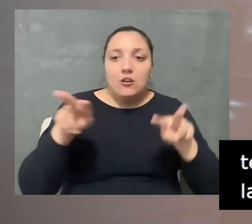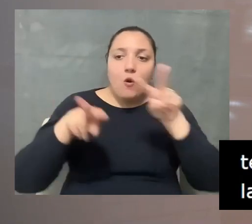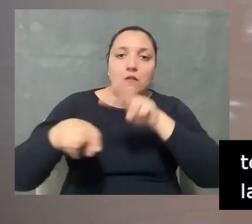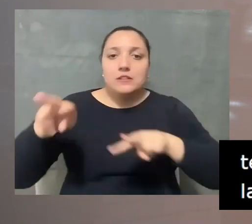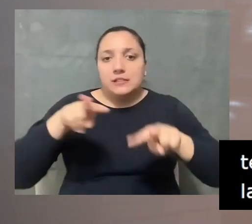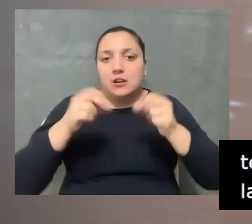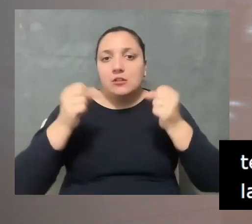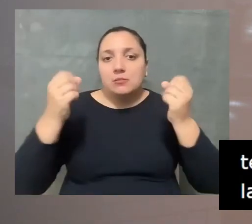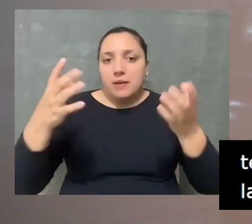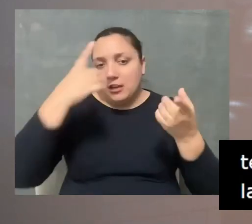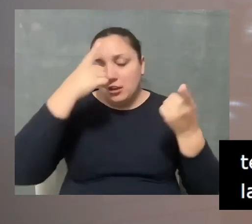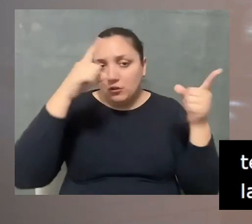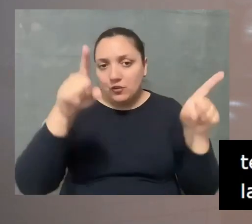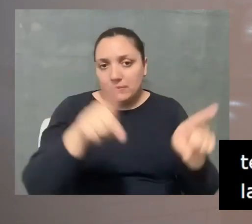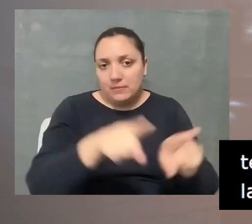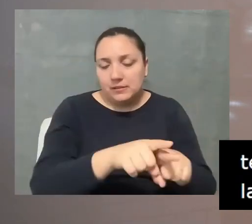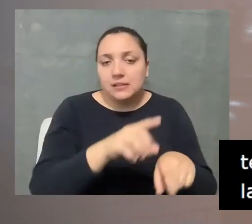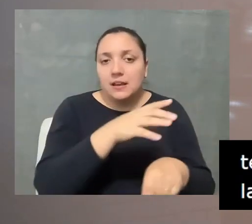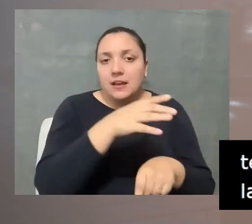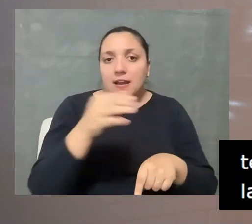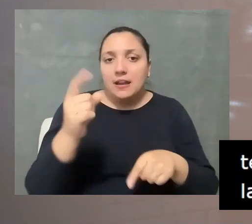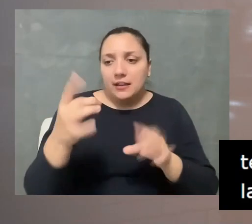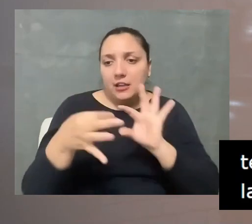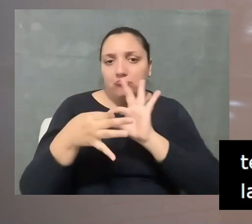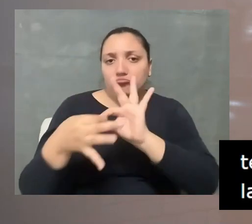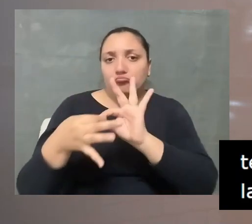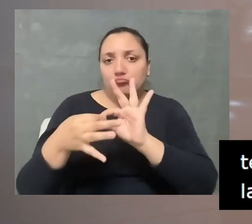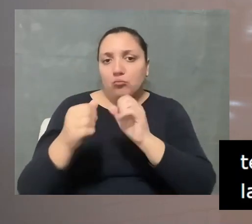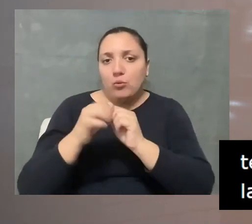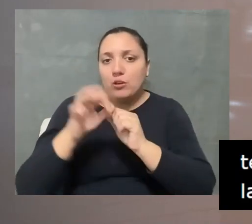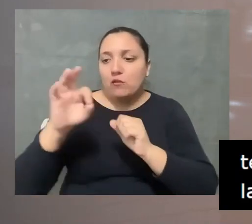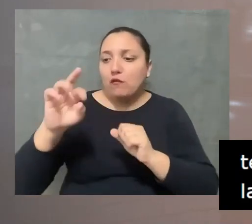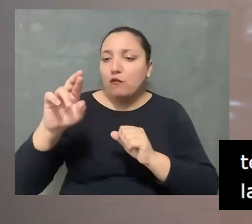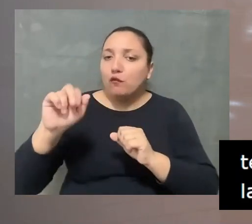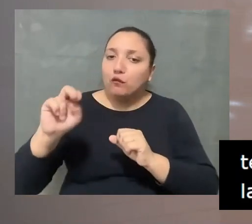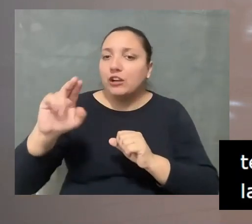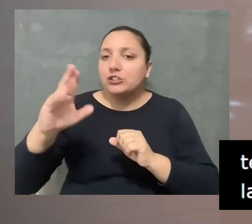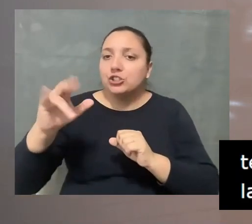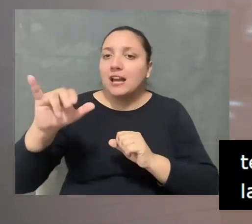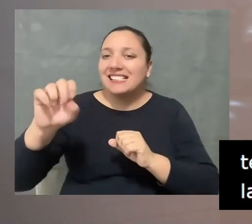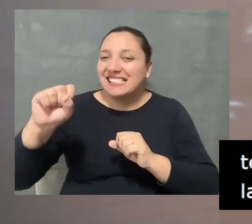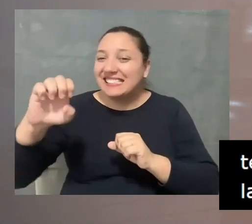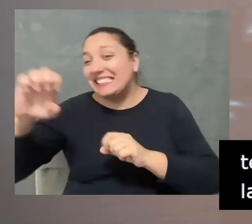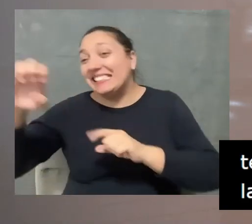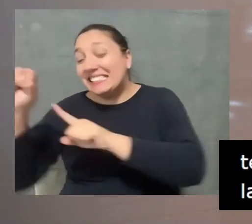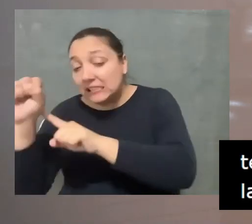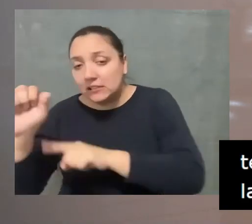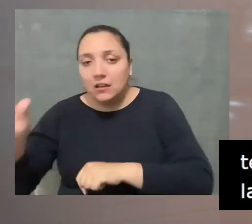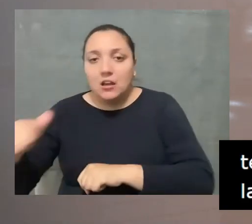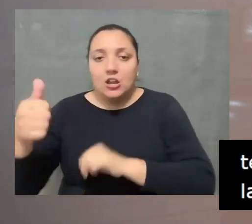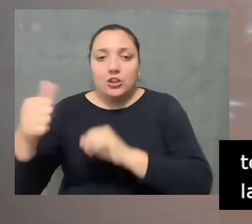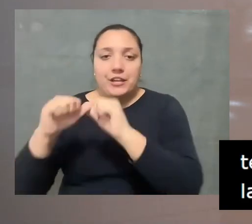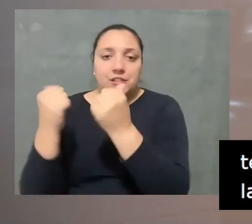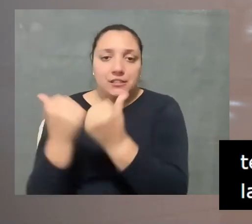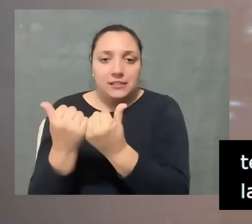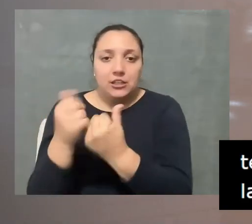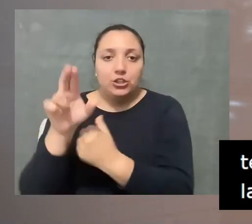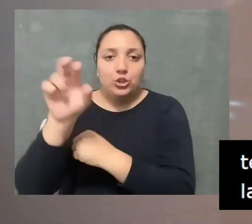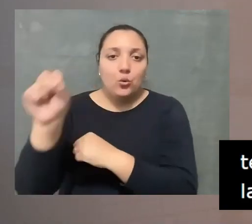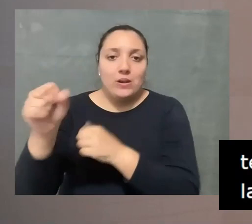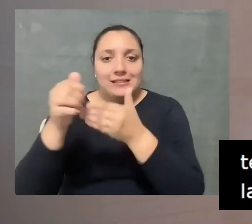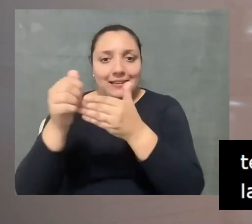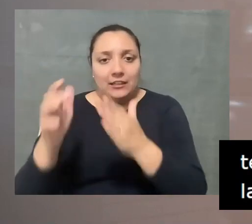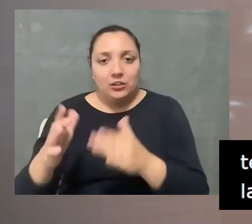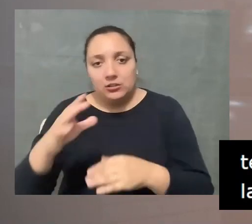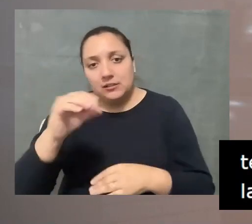and coordinates closely with franchisees, other agencies, elected officials, and members of